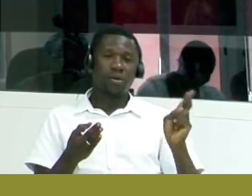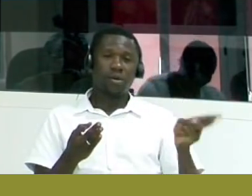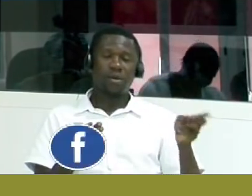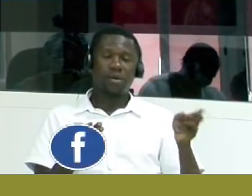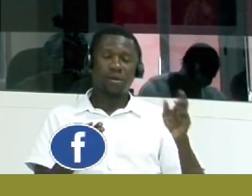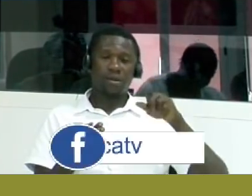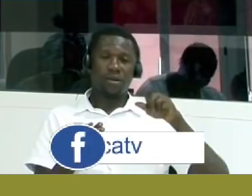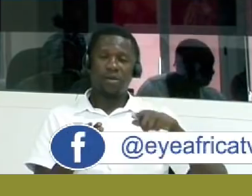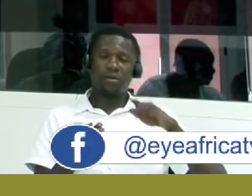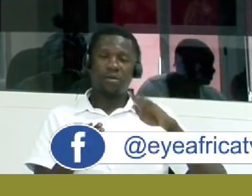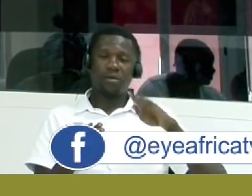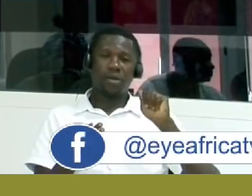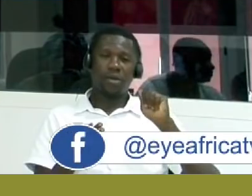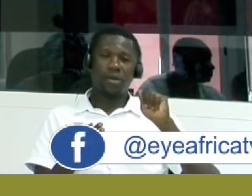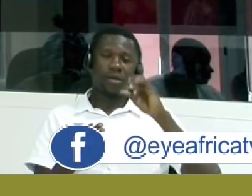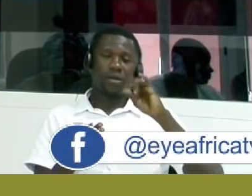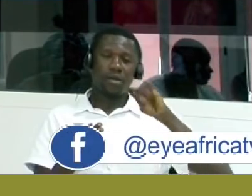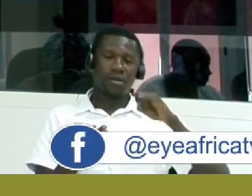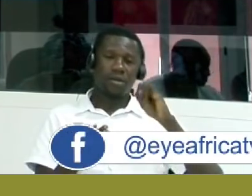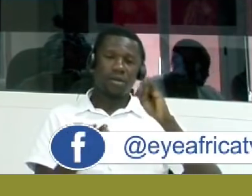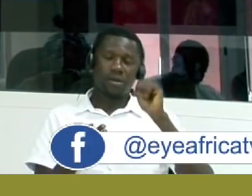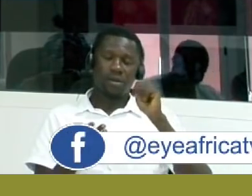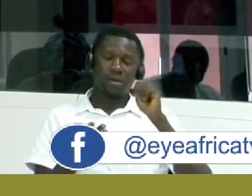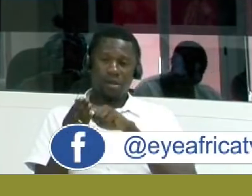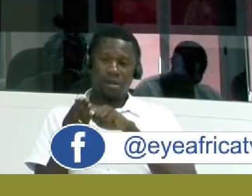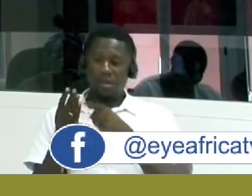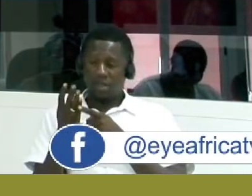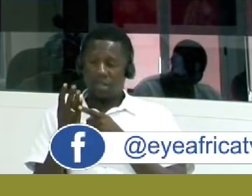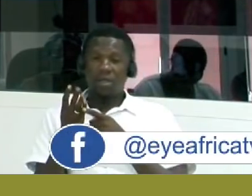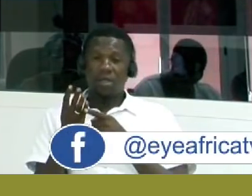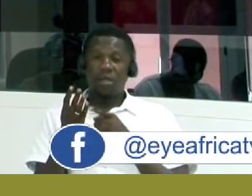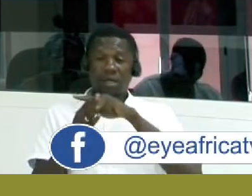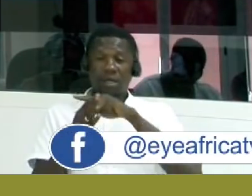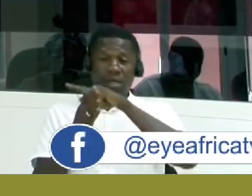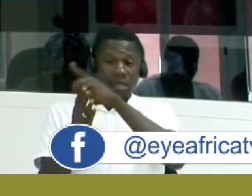to us these individuals, so correct? They should be able to tell us.